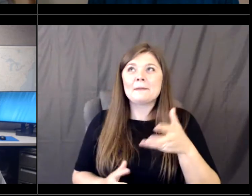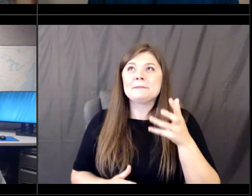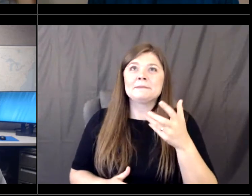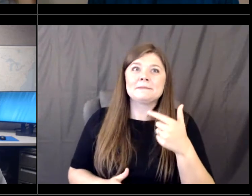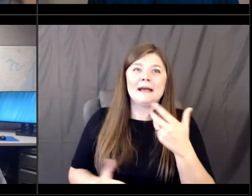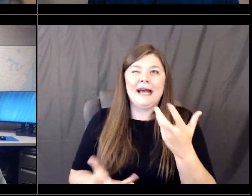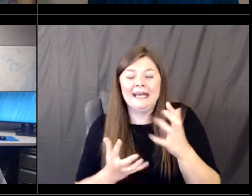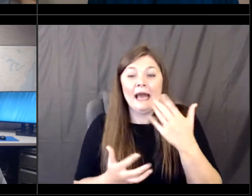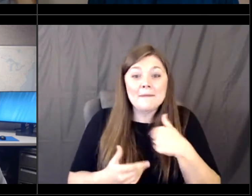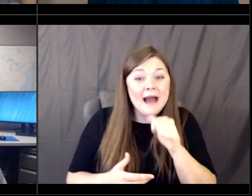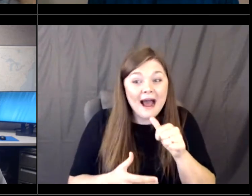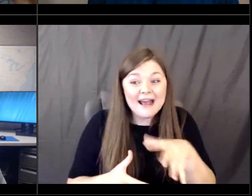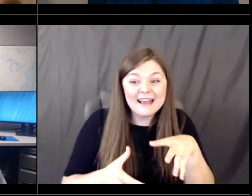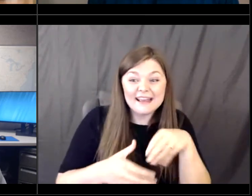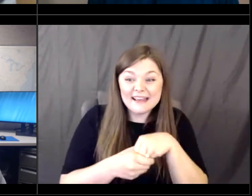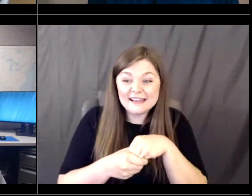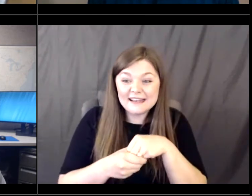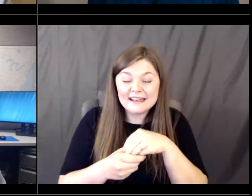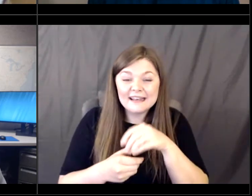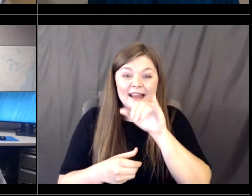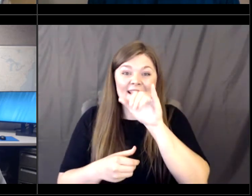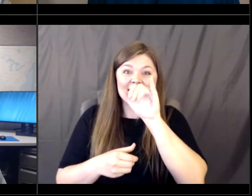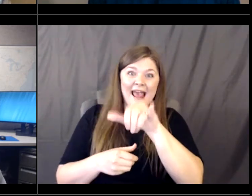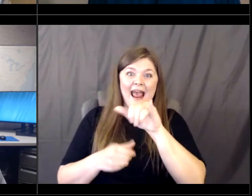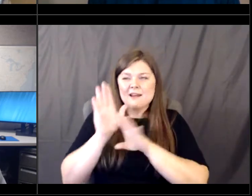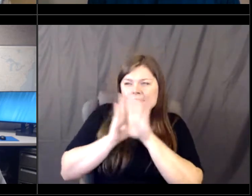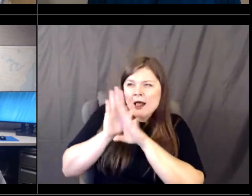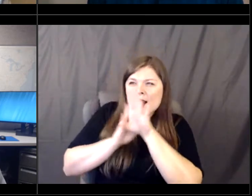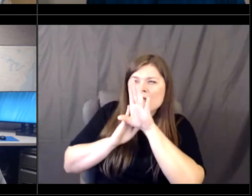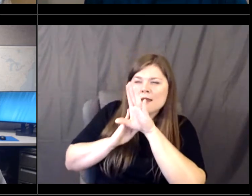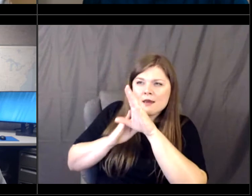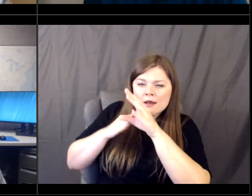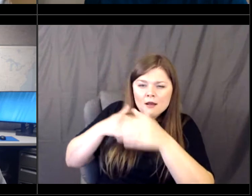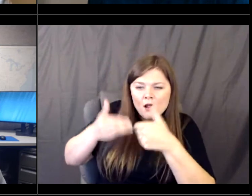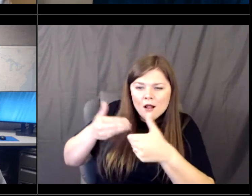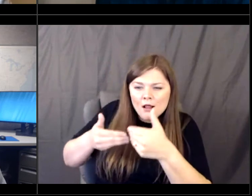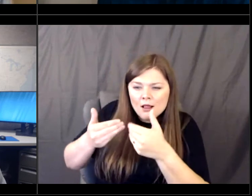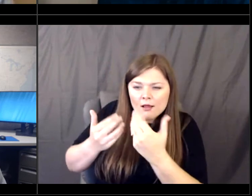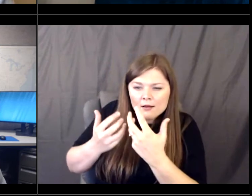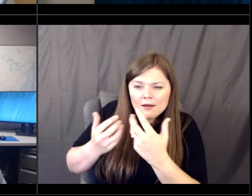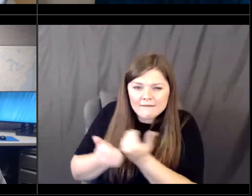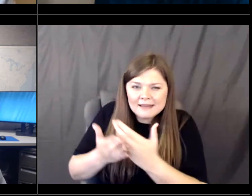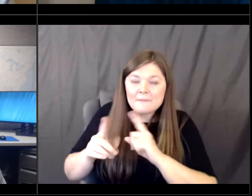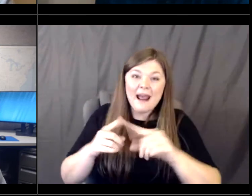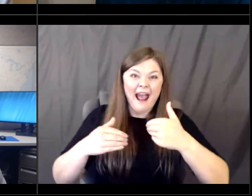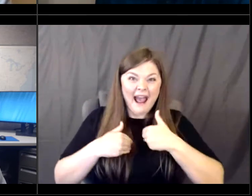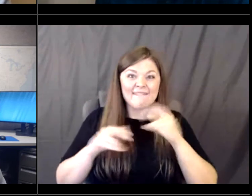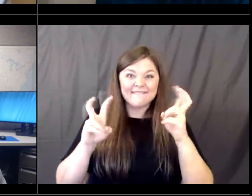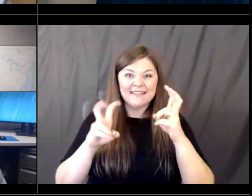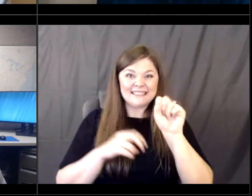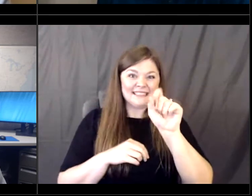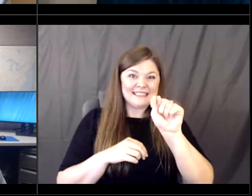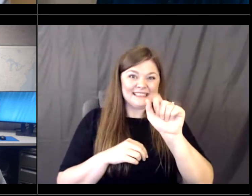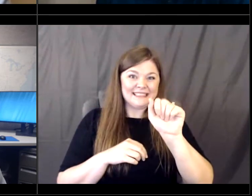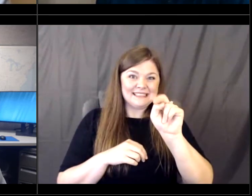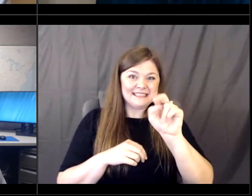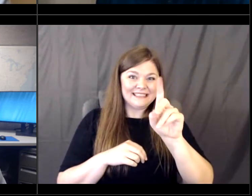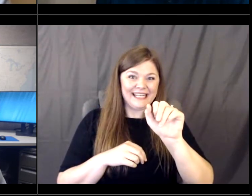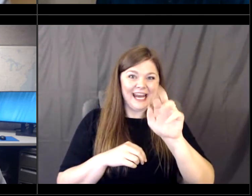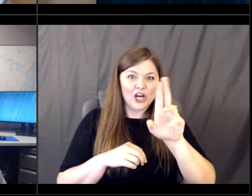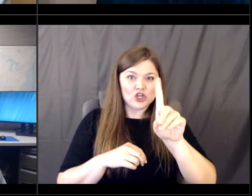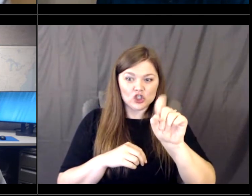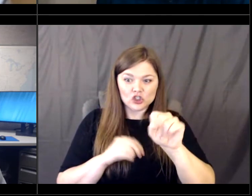weather enterprise and communicating and developing those things, but I know that there's industry standards and kind of culture around that. And I